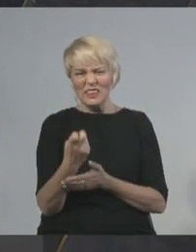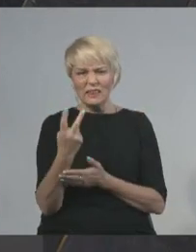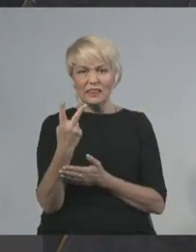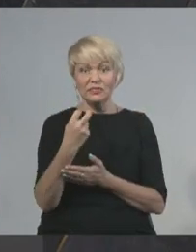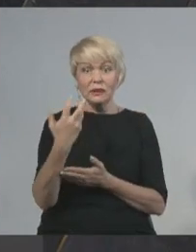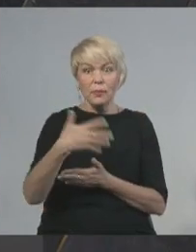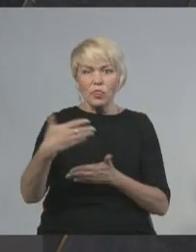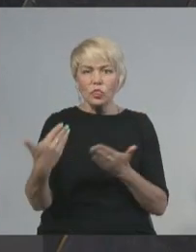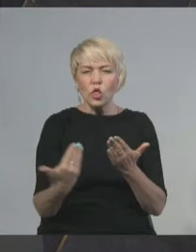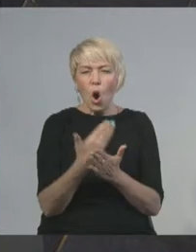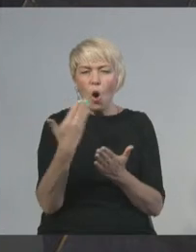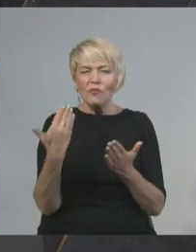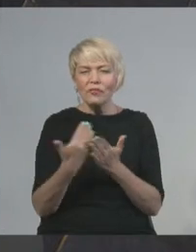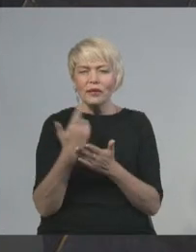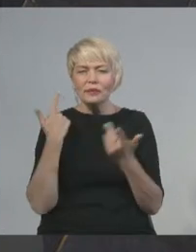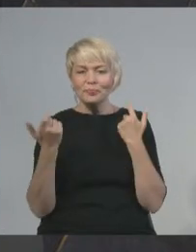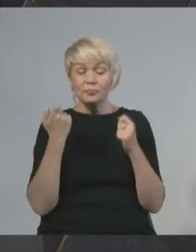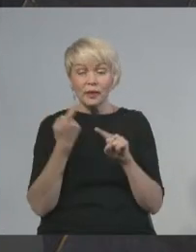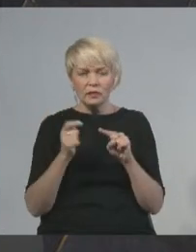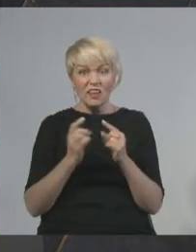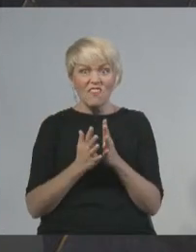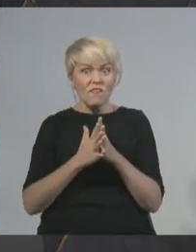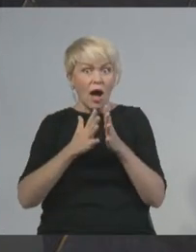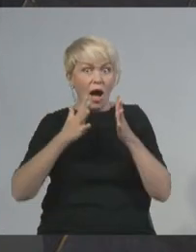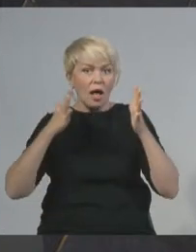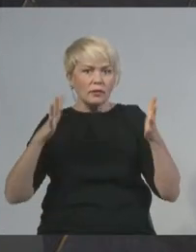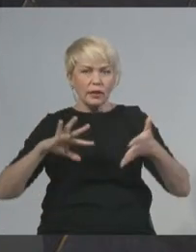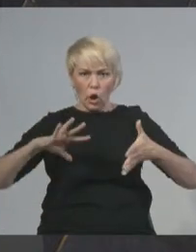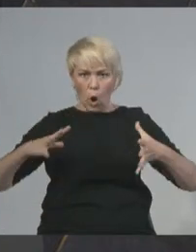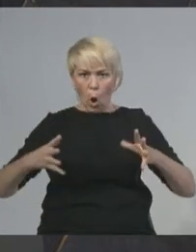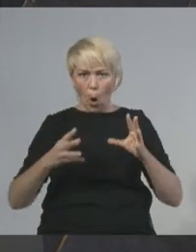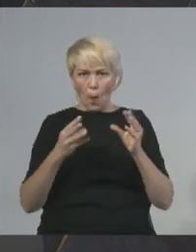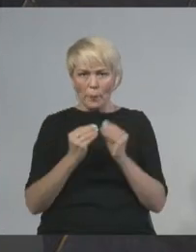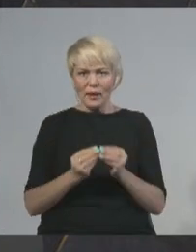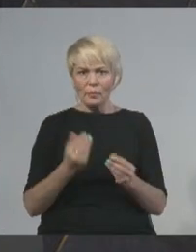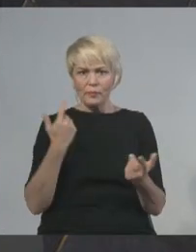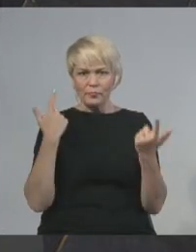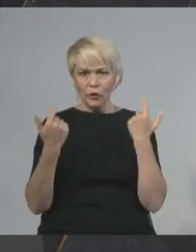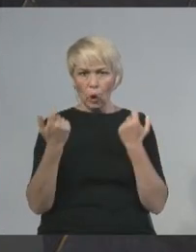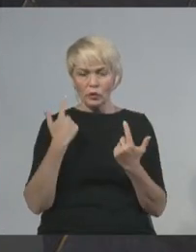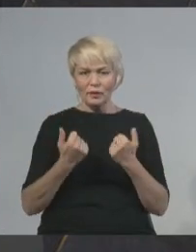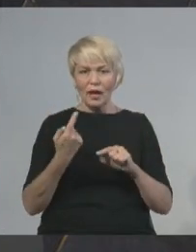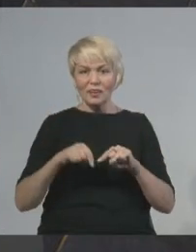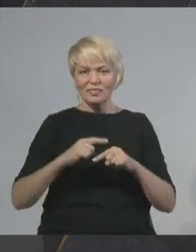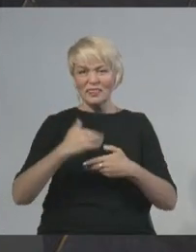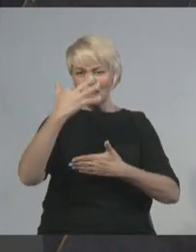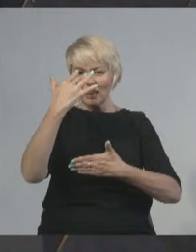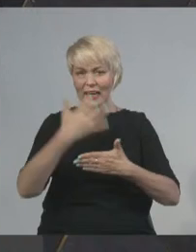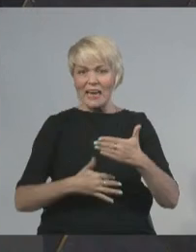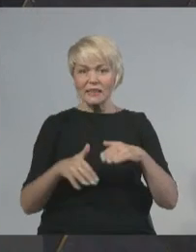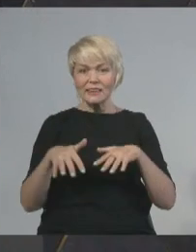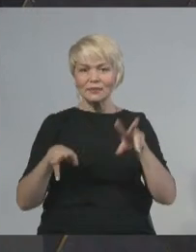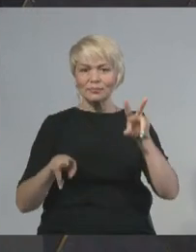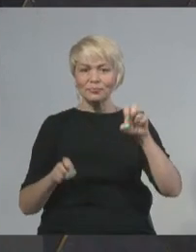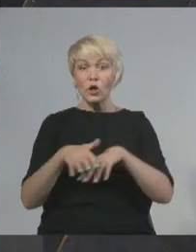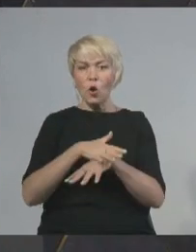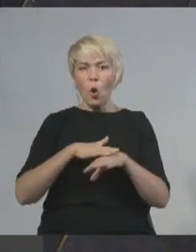we have a lot of news a lot of features every day we publish about 200 250